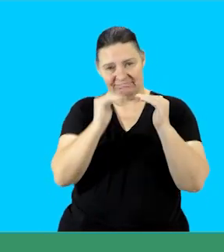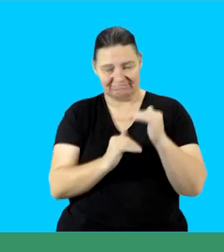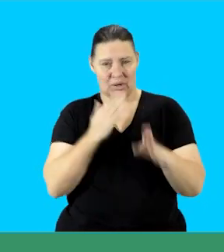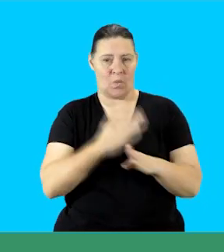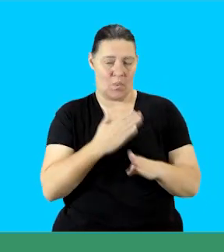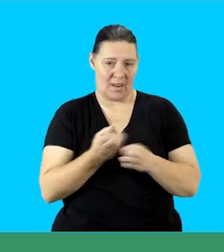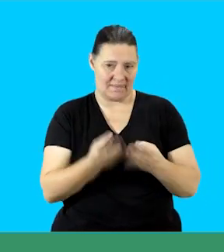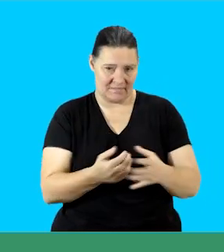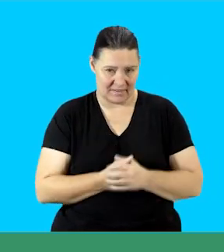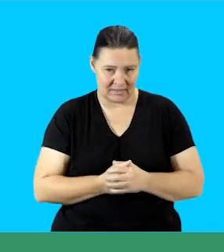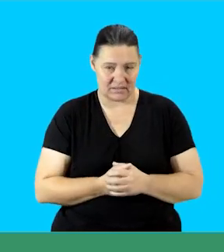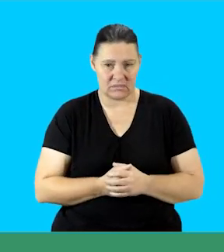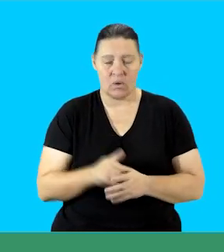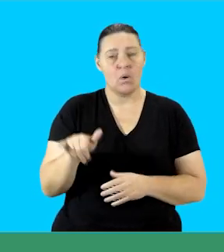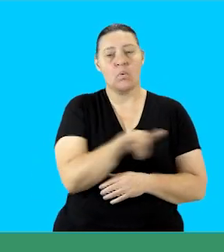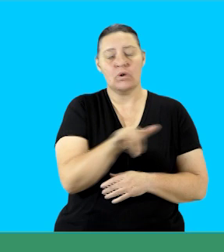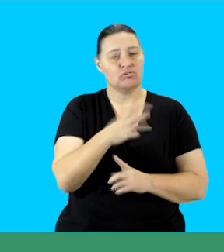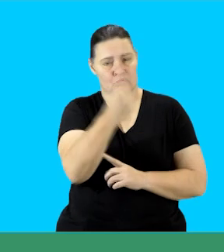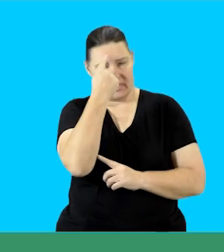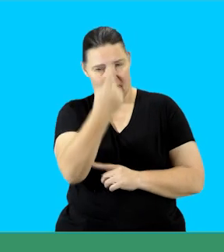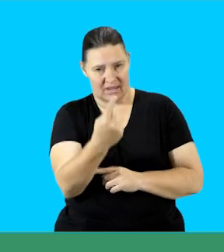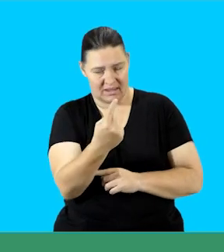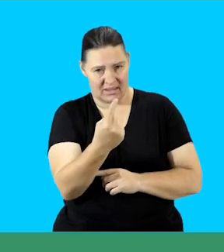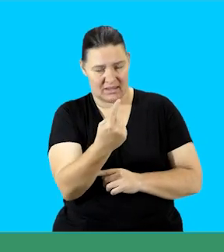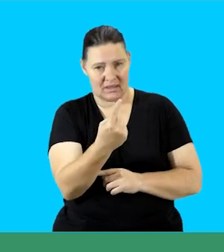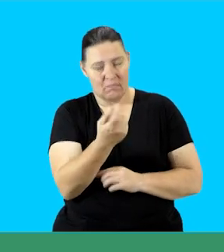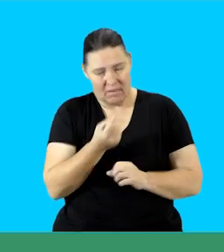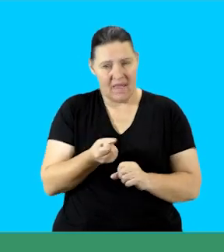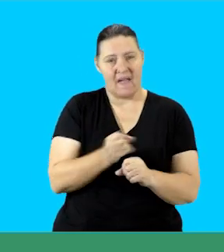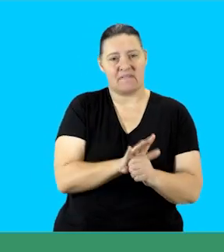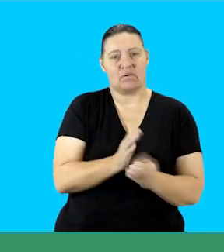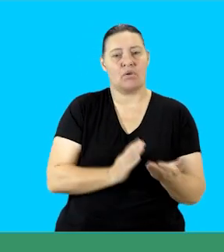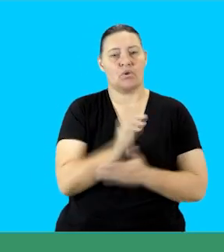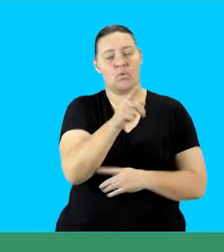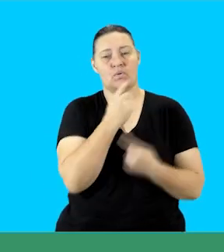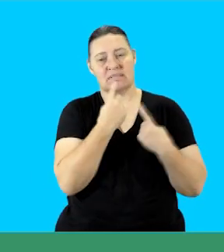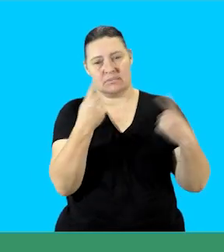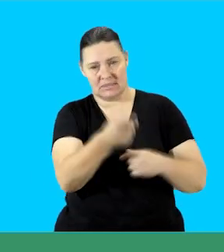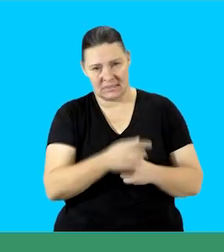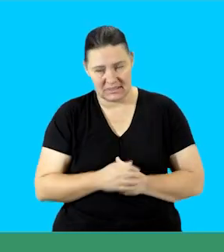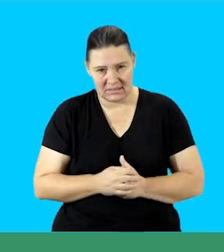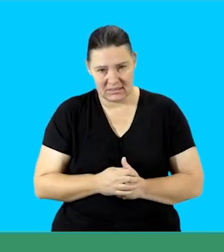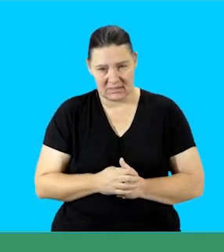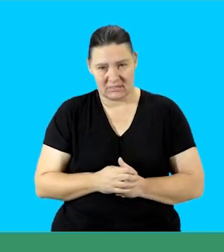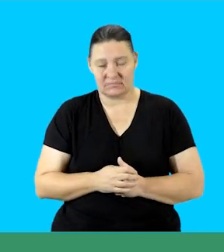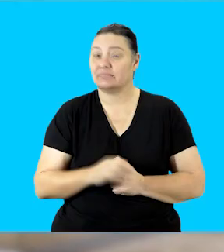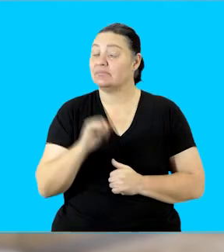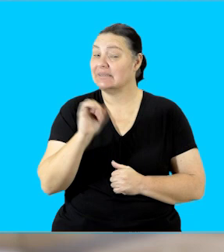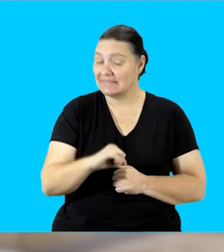produces substandard work. So which component do you think it's affected by this